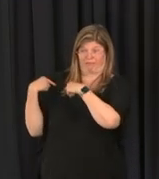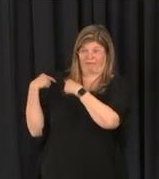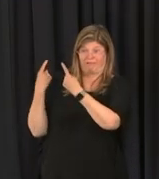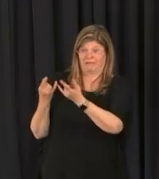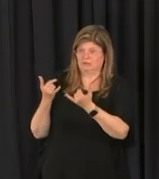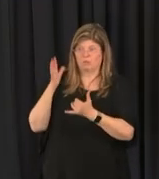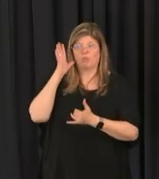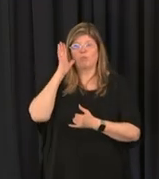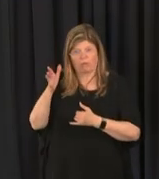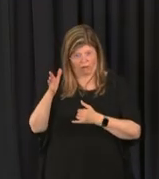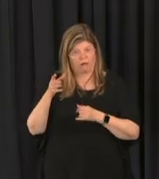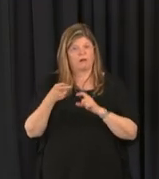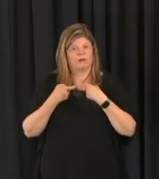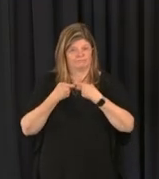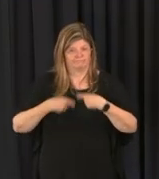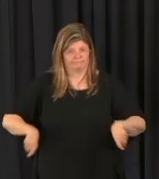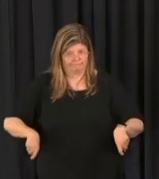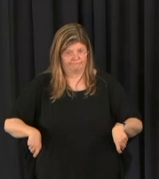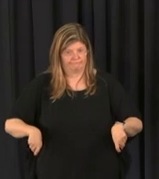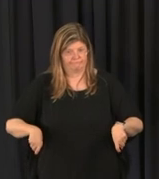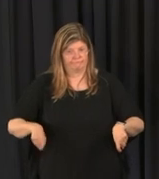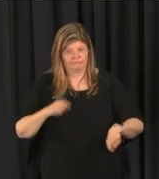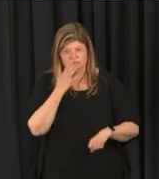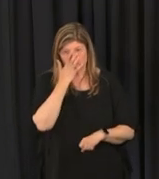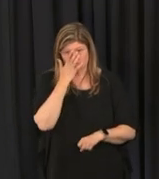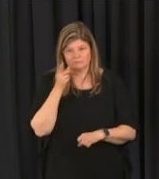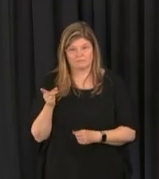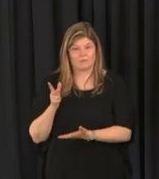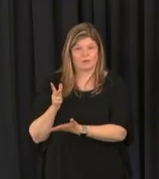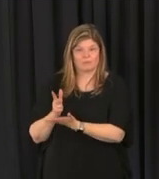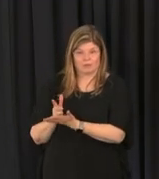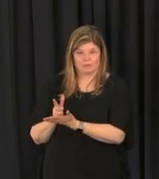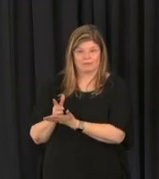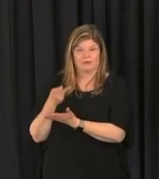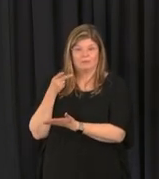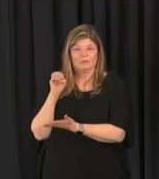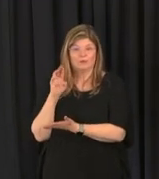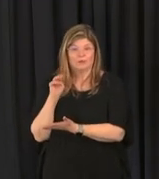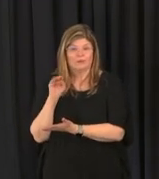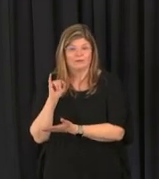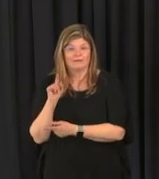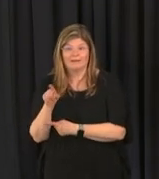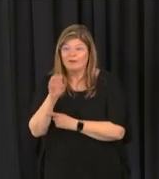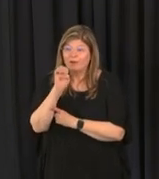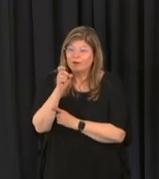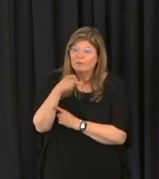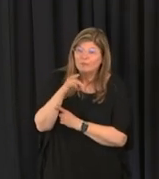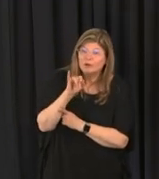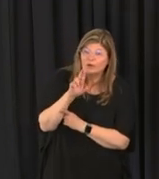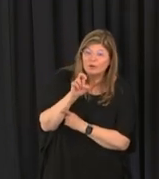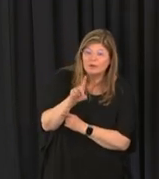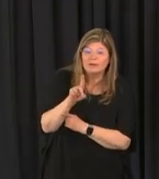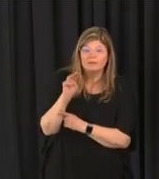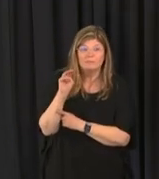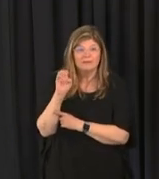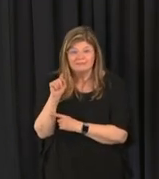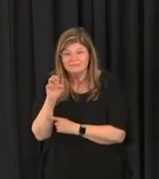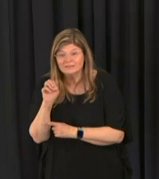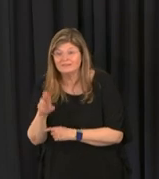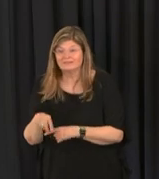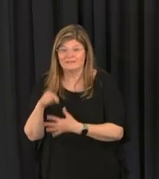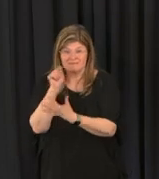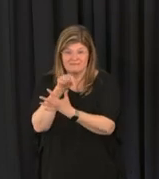to come much later. Expired residential parking permits and expired meters. So